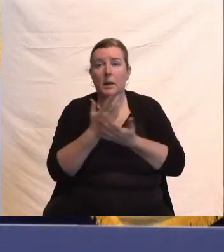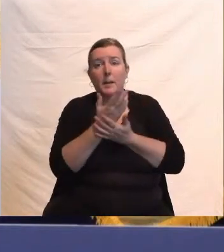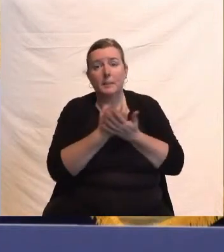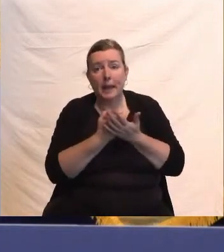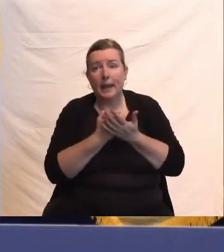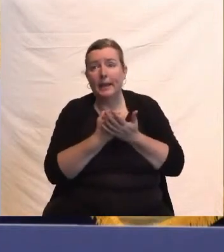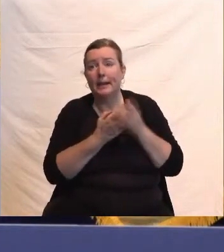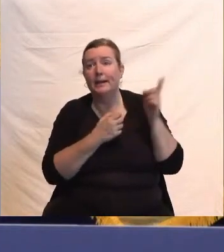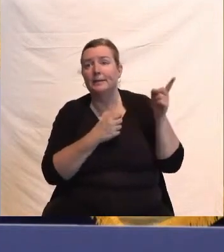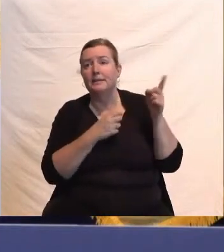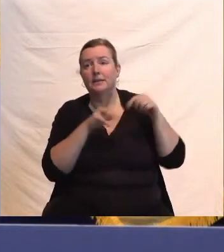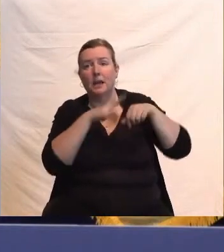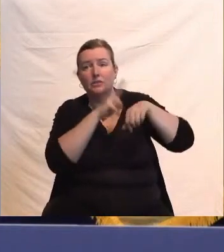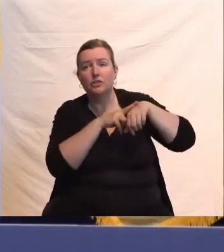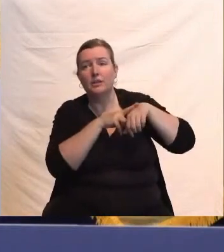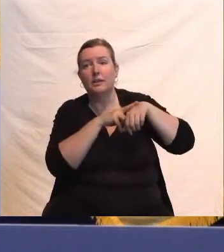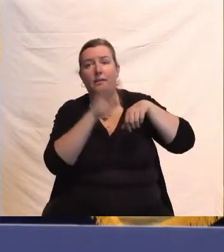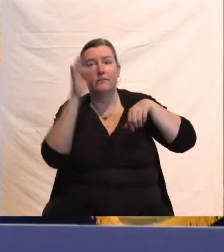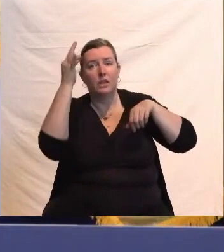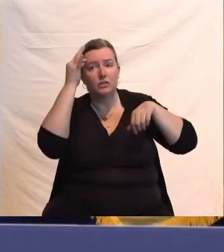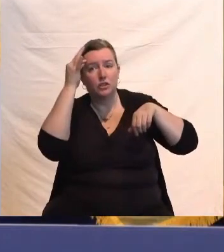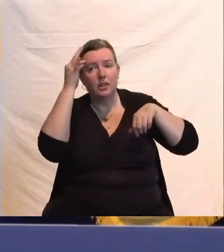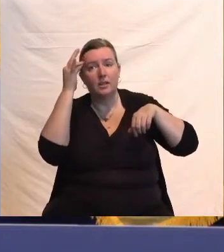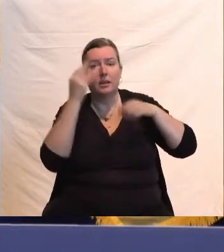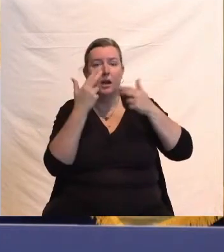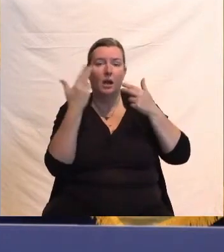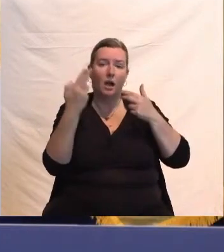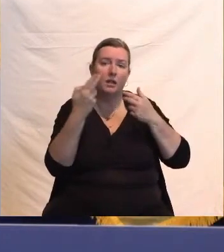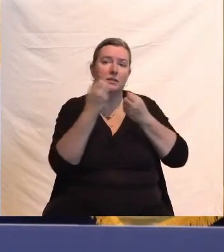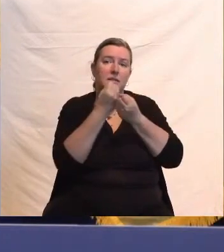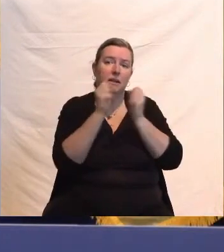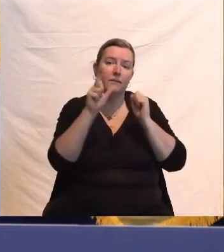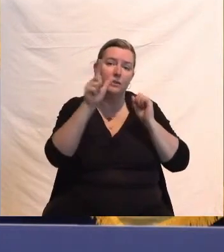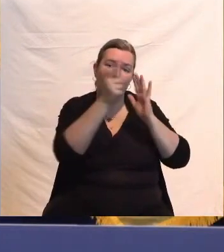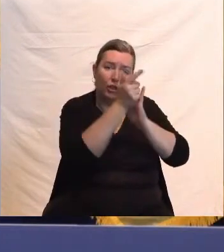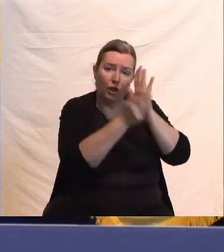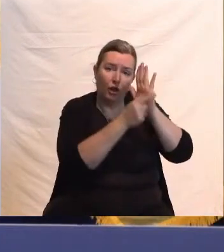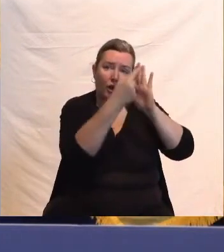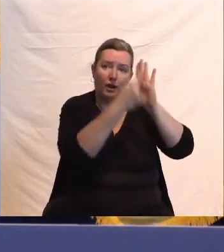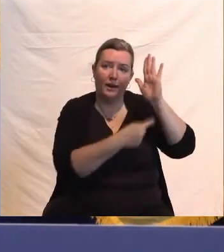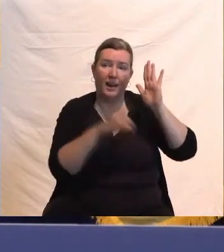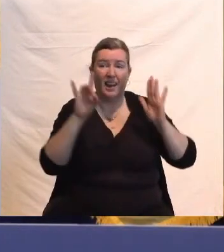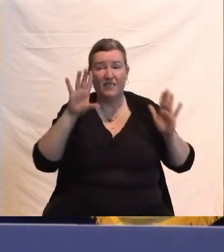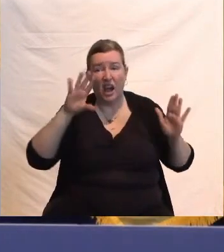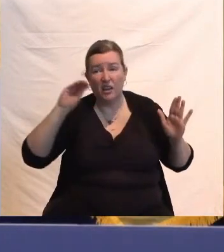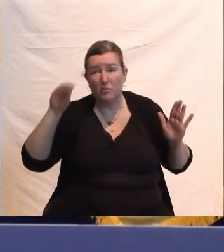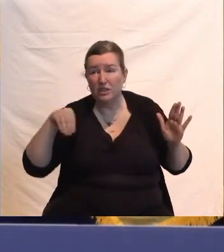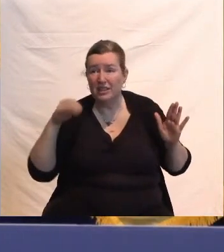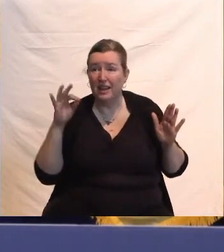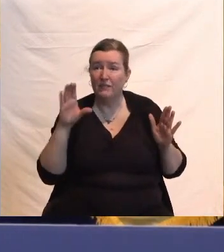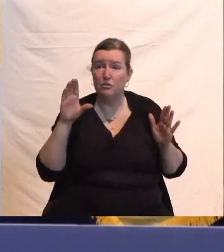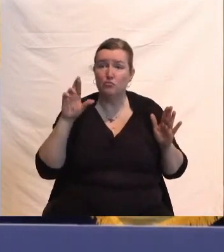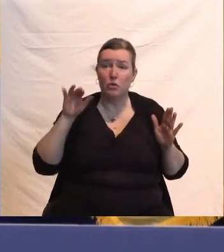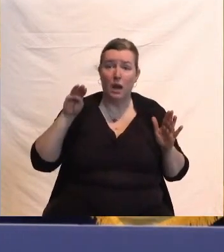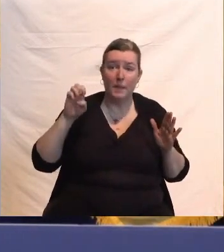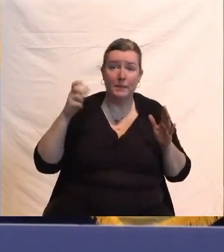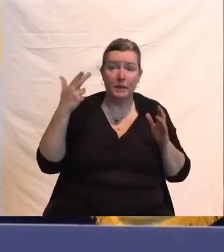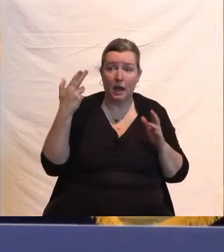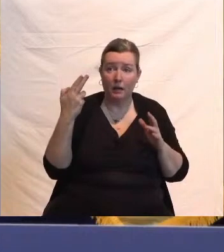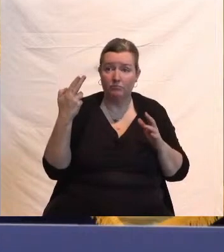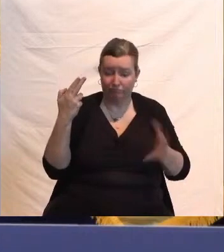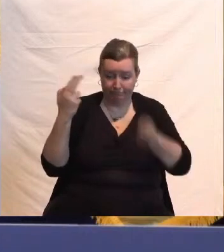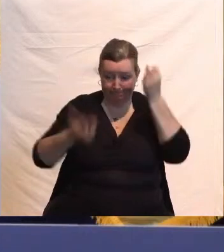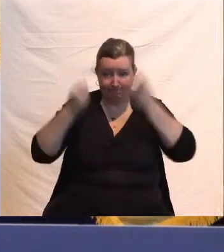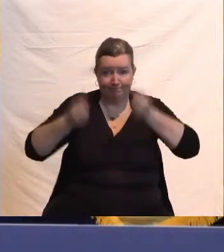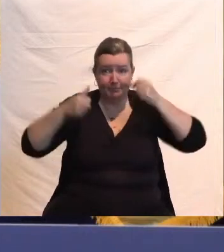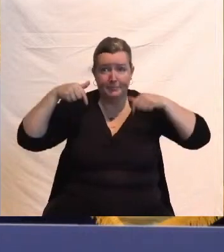have national, federal gun safety legislation, because 85% of the crime guns that are confiscated, Pat, I believe that's the right